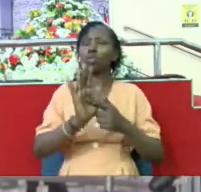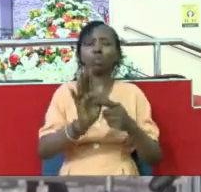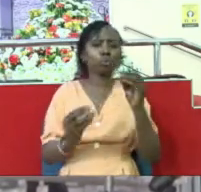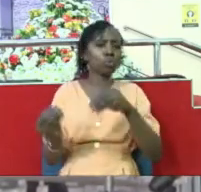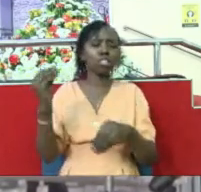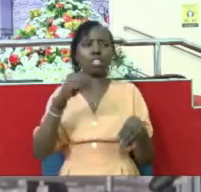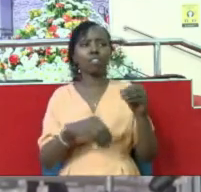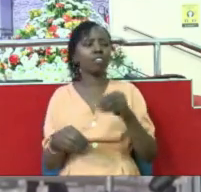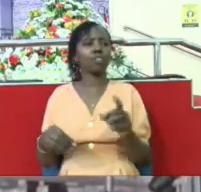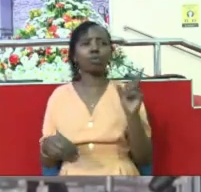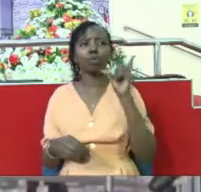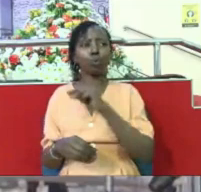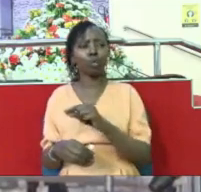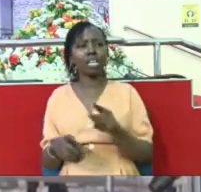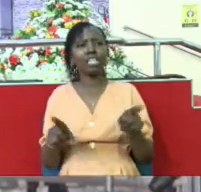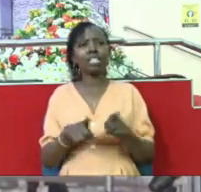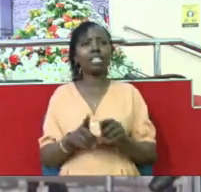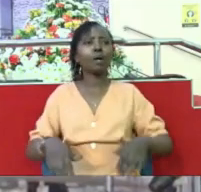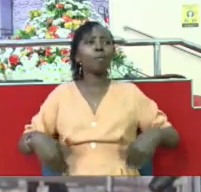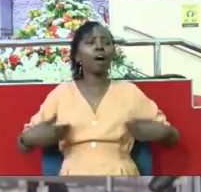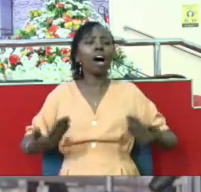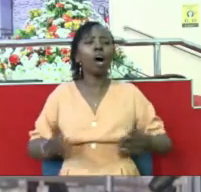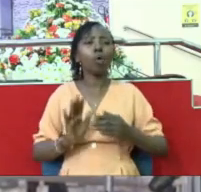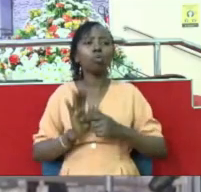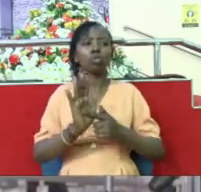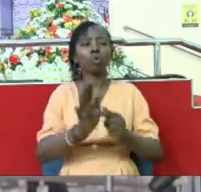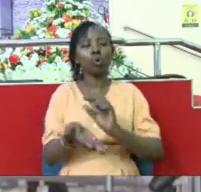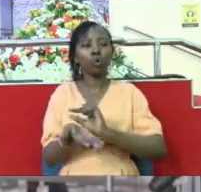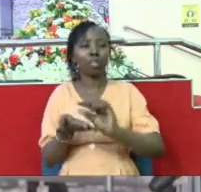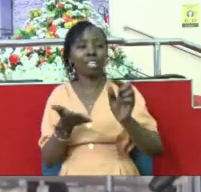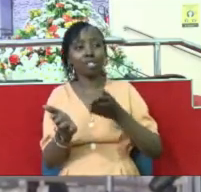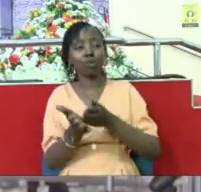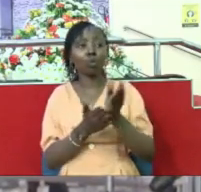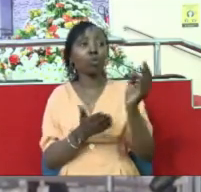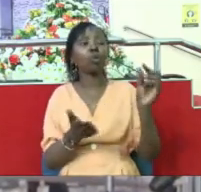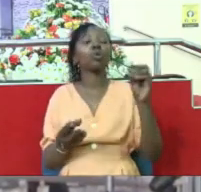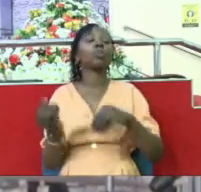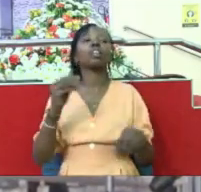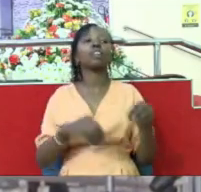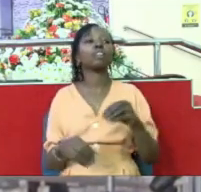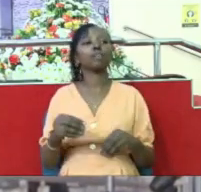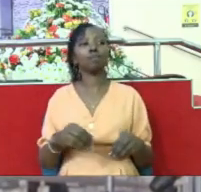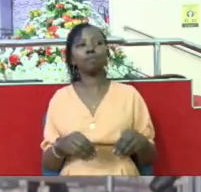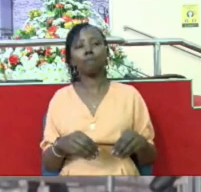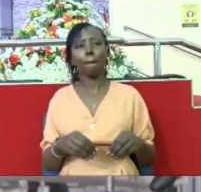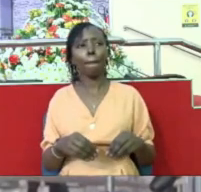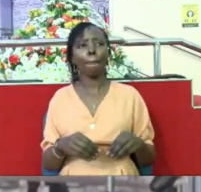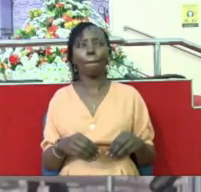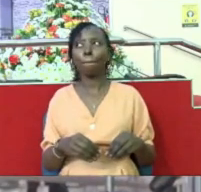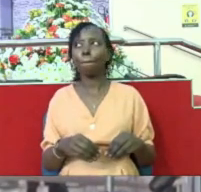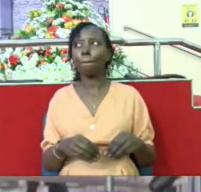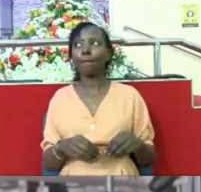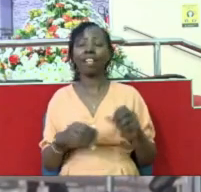Demonstrate your grace in your giving. Blessed be the name of the Lord. You know, if